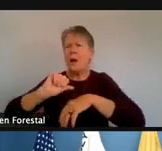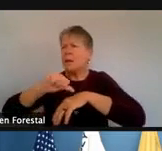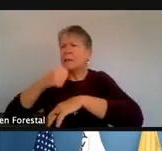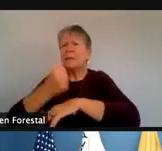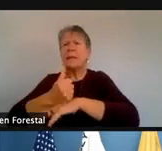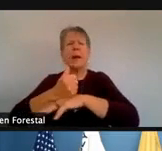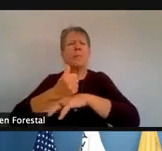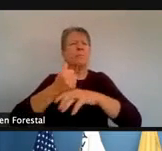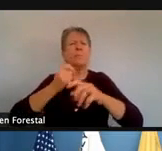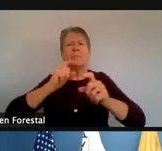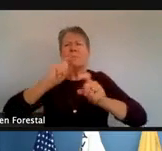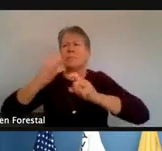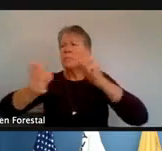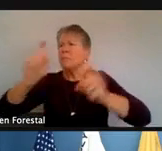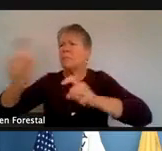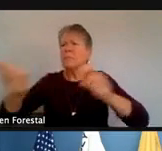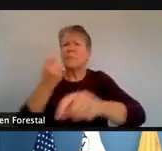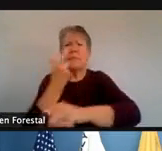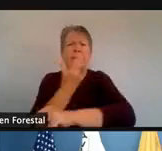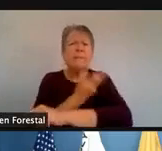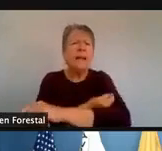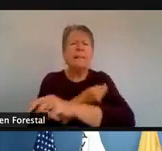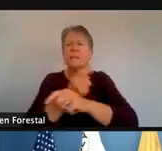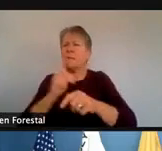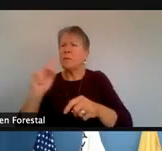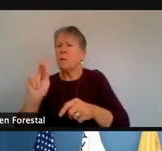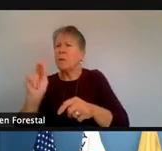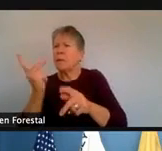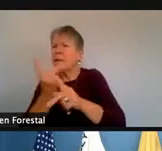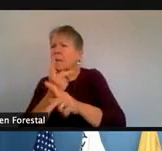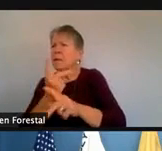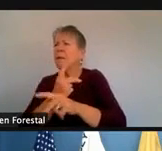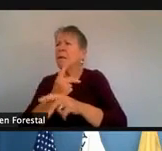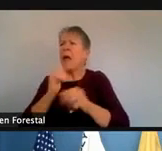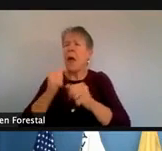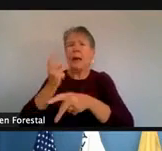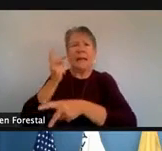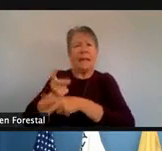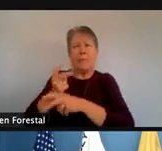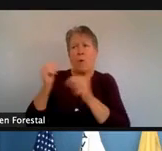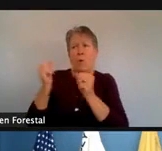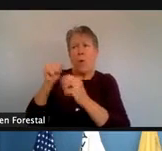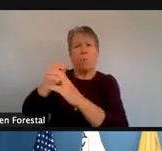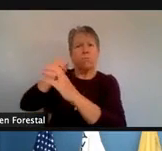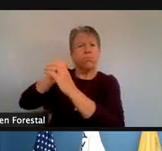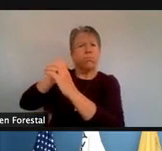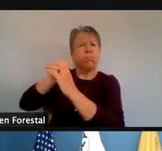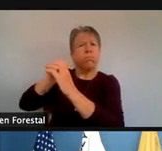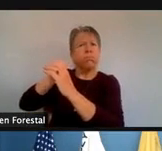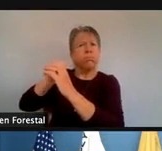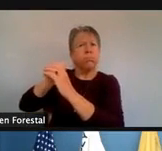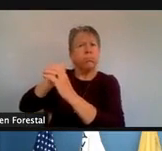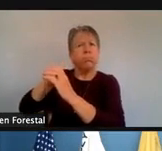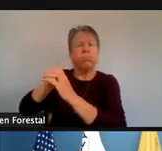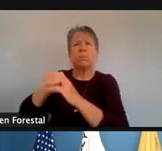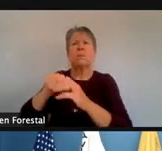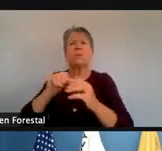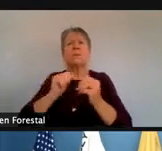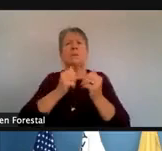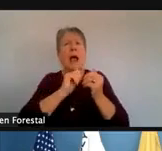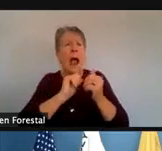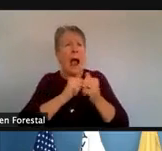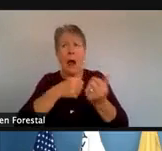sites, cold chain management, and PPE and supply requirements. There's a group working on